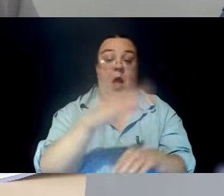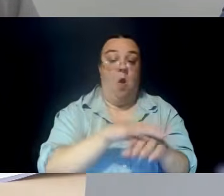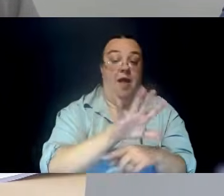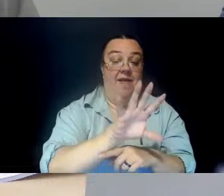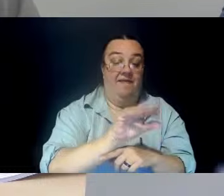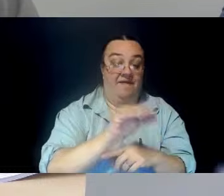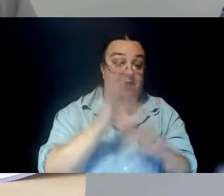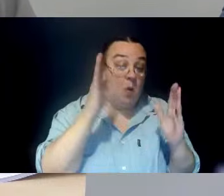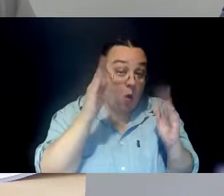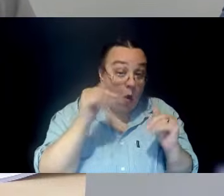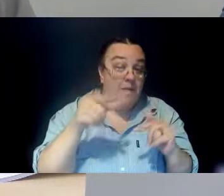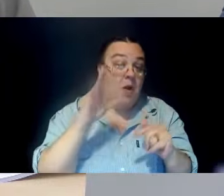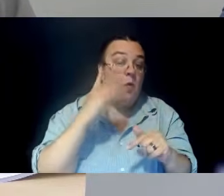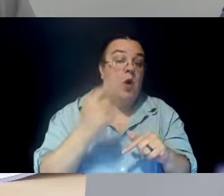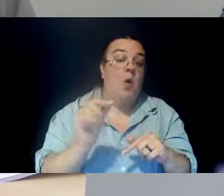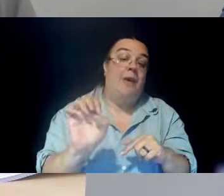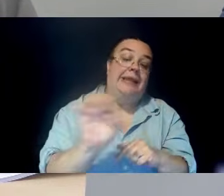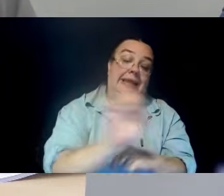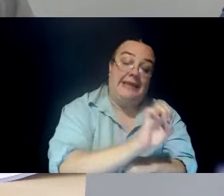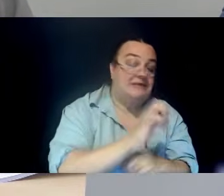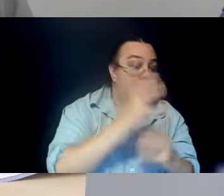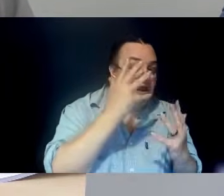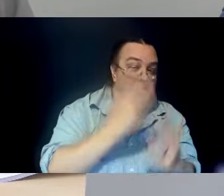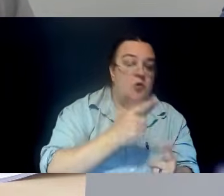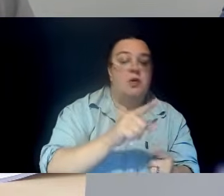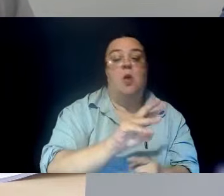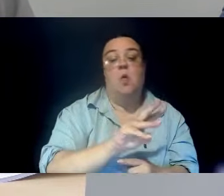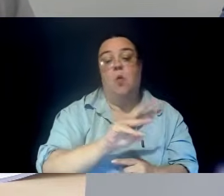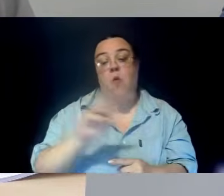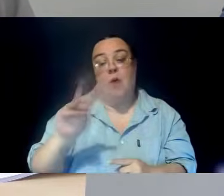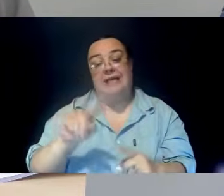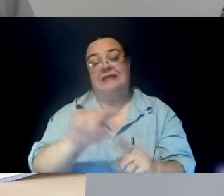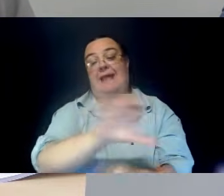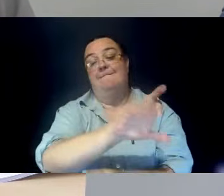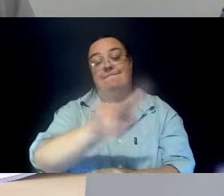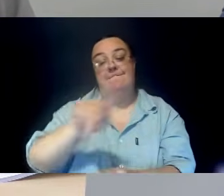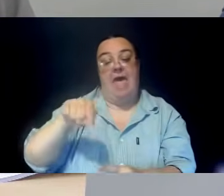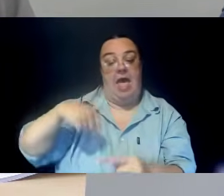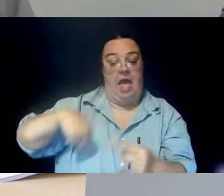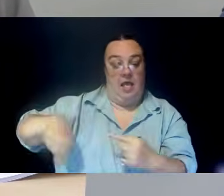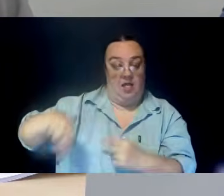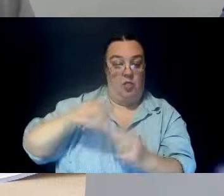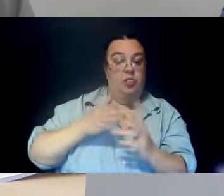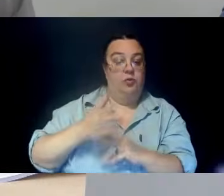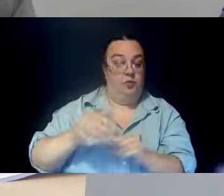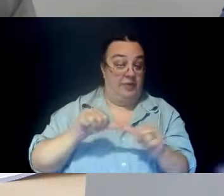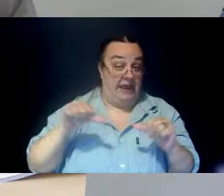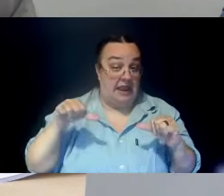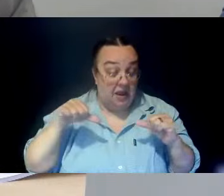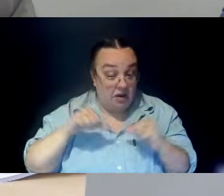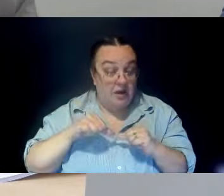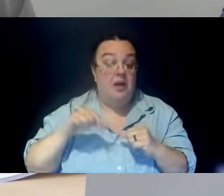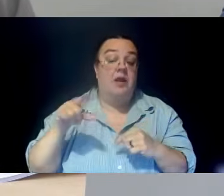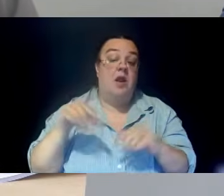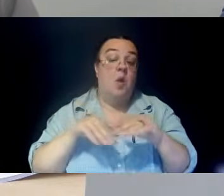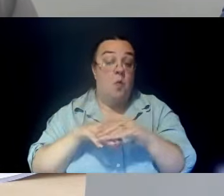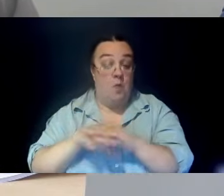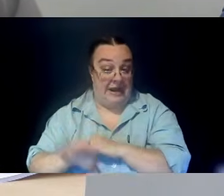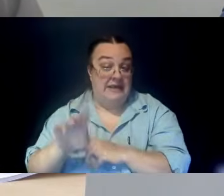hoping that they would go east. Unfortunately, they went west, came back in through the area. They went into